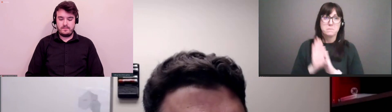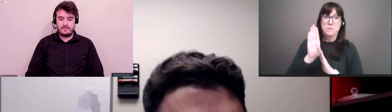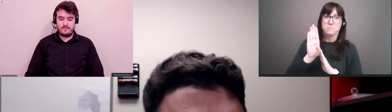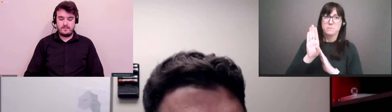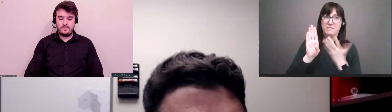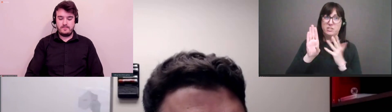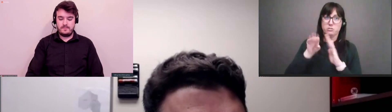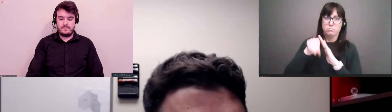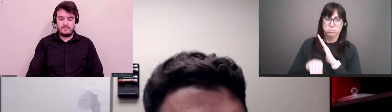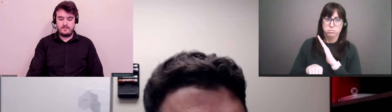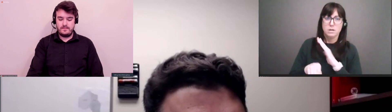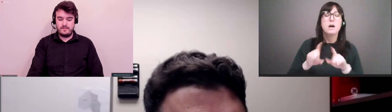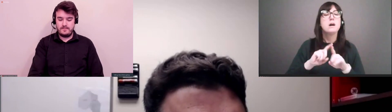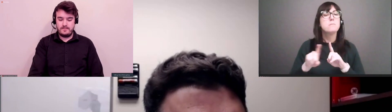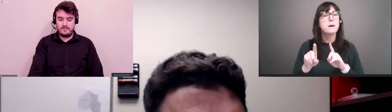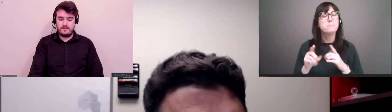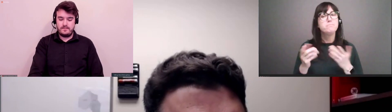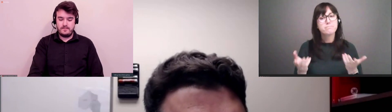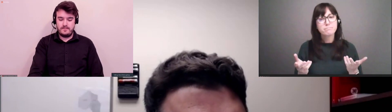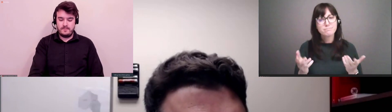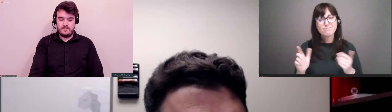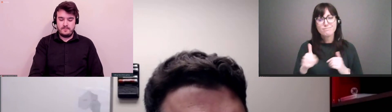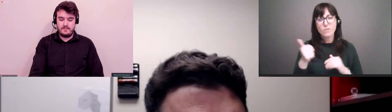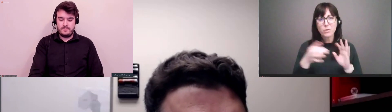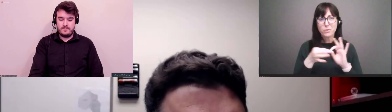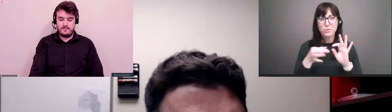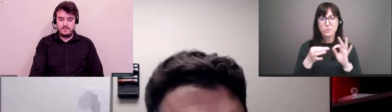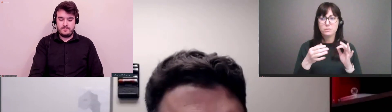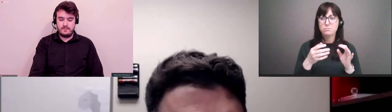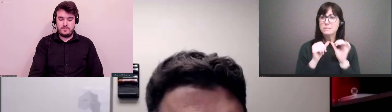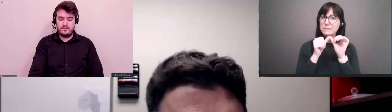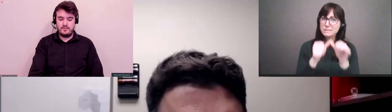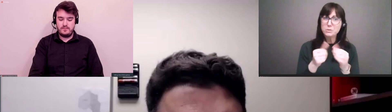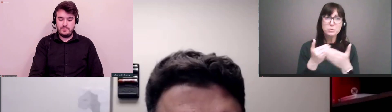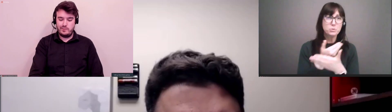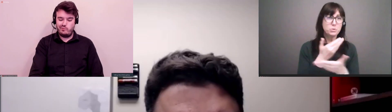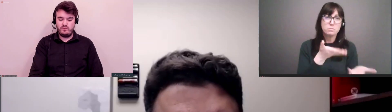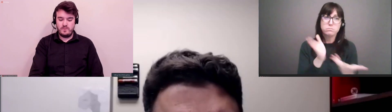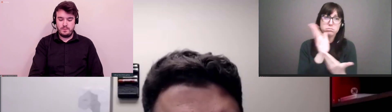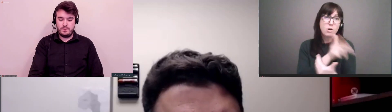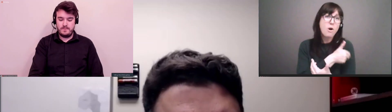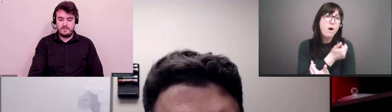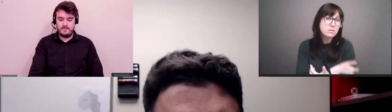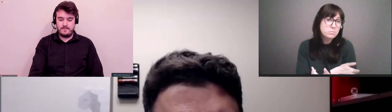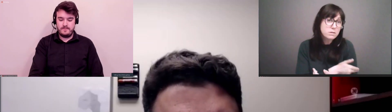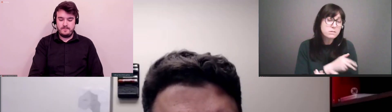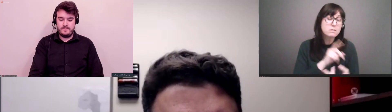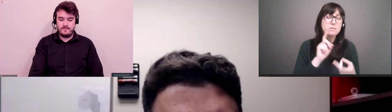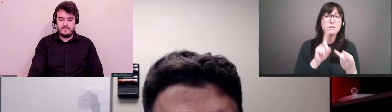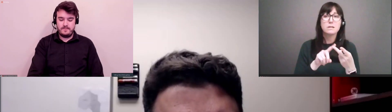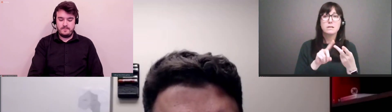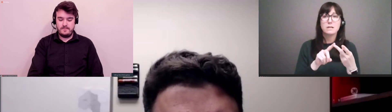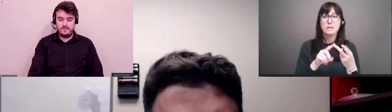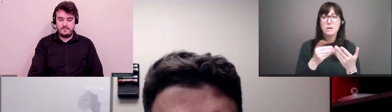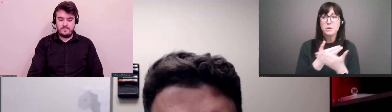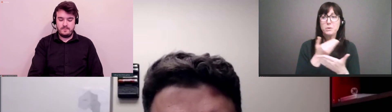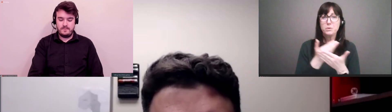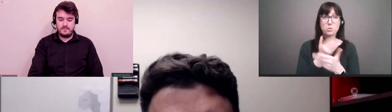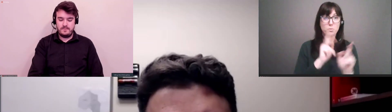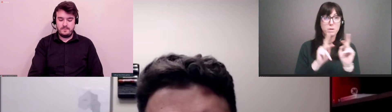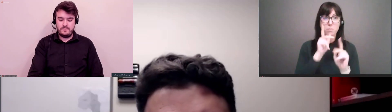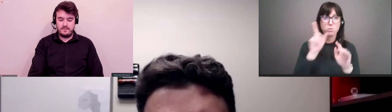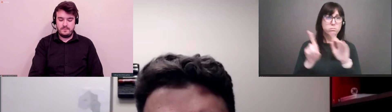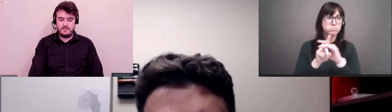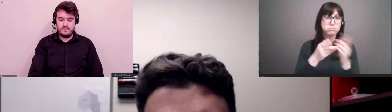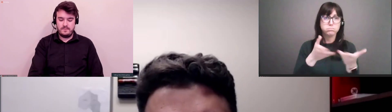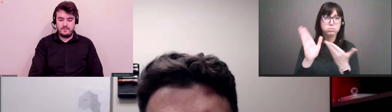The only other thing I would mention is that we continue to have new hospitalizations, new individuals in